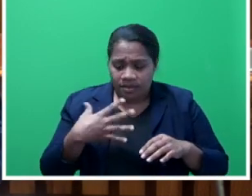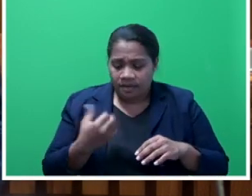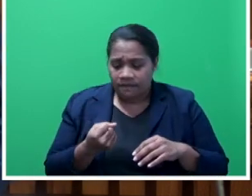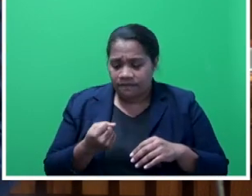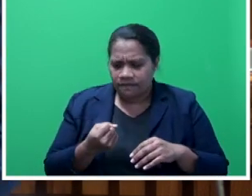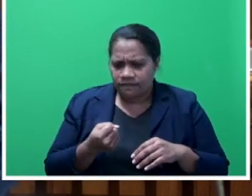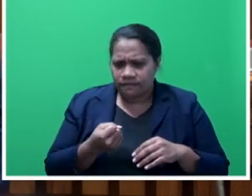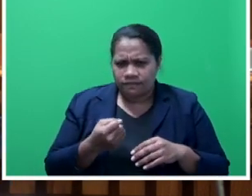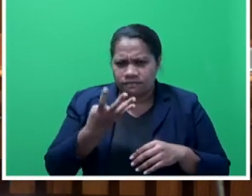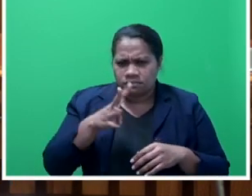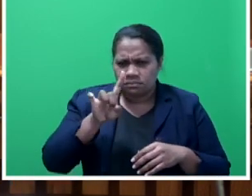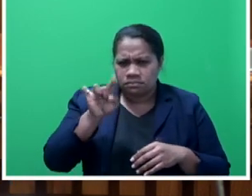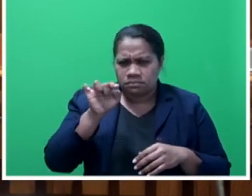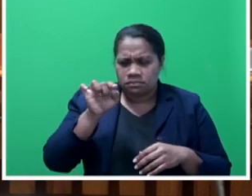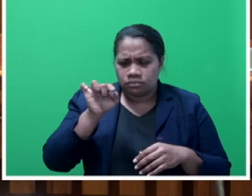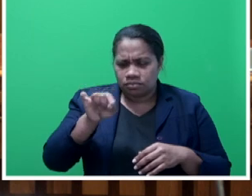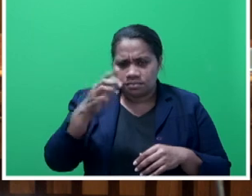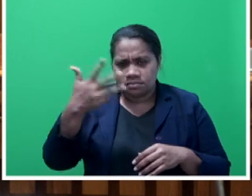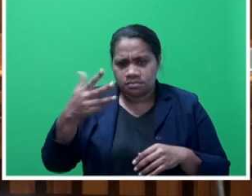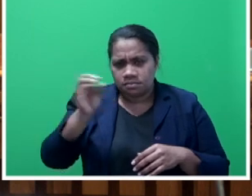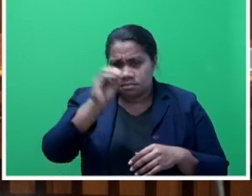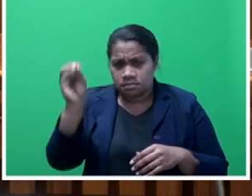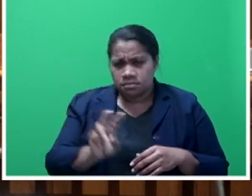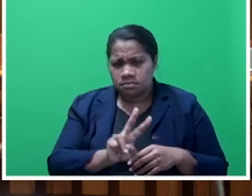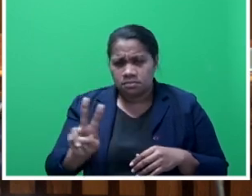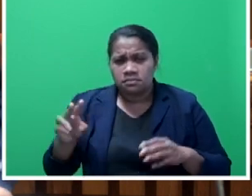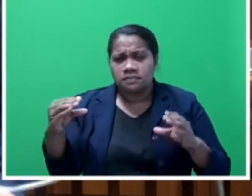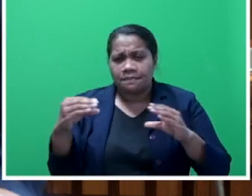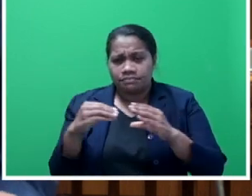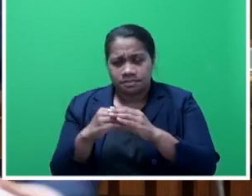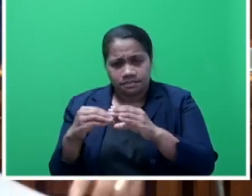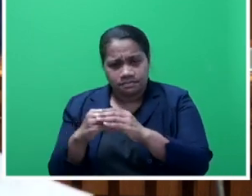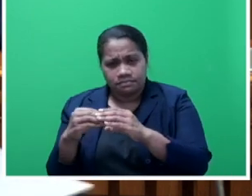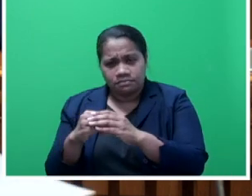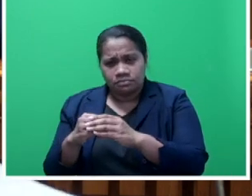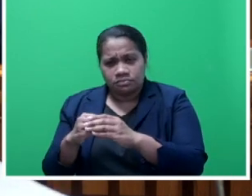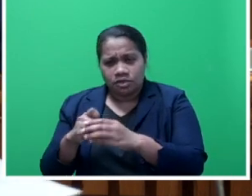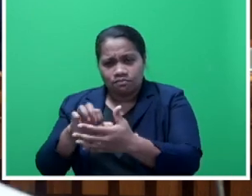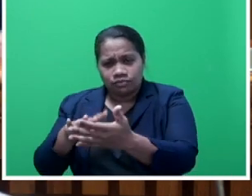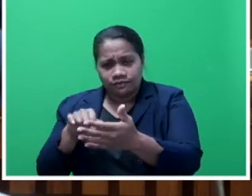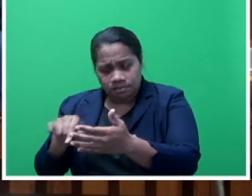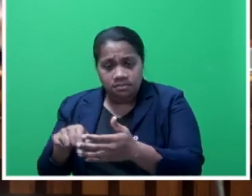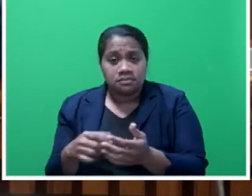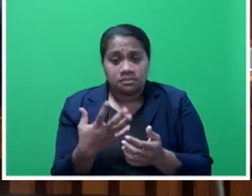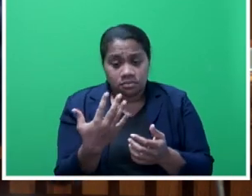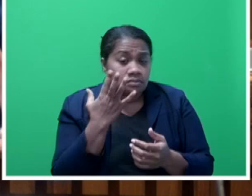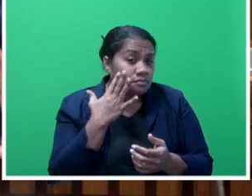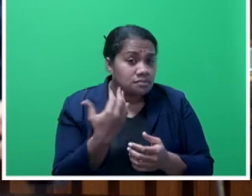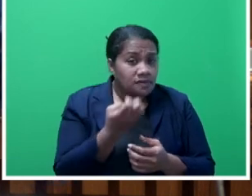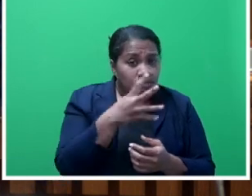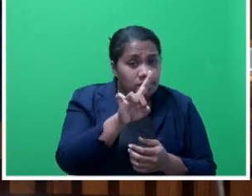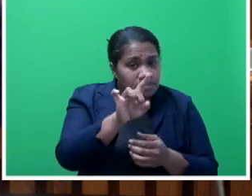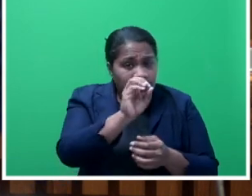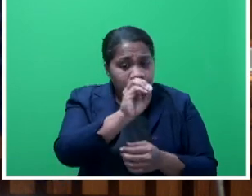and 41.19% of total value of bank portfolio. So whilst 81% of the loan accounts are